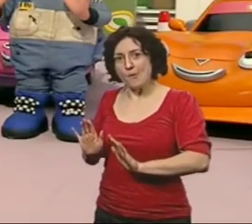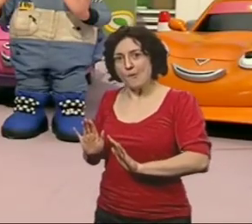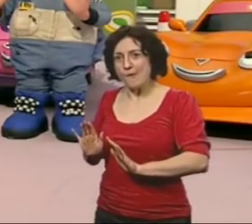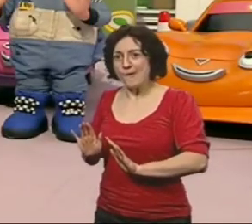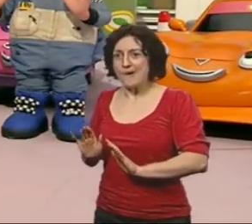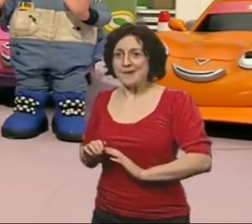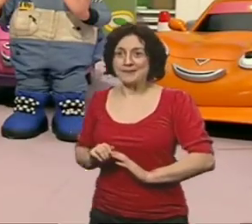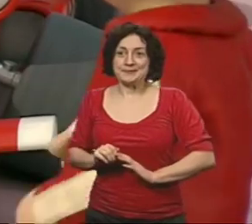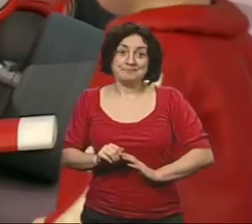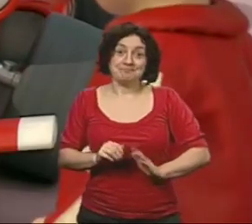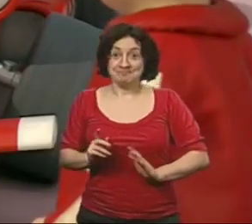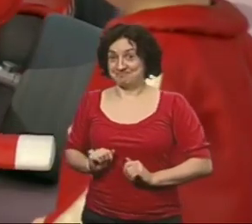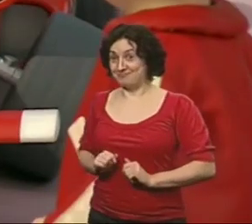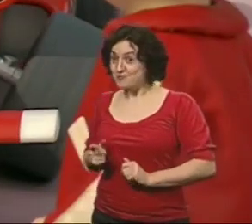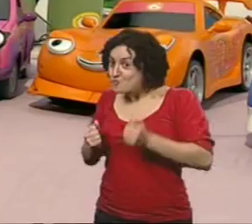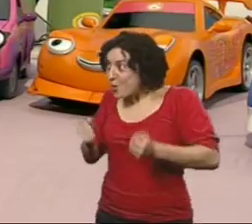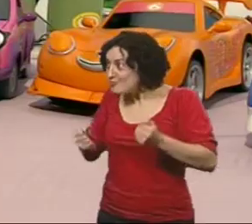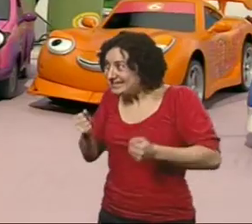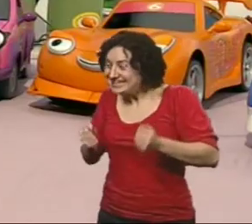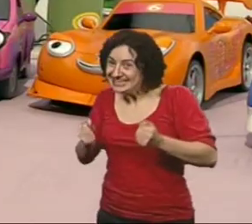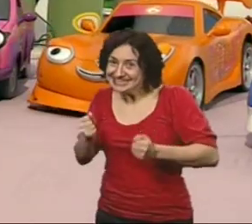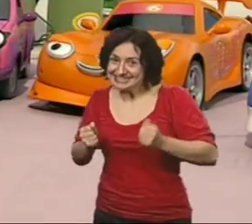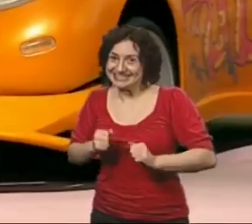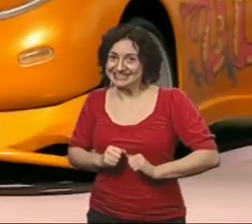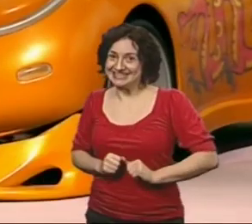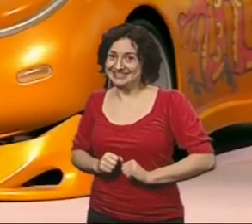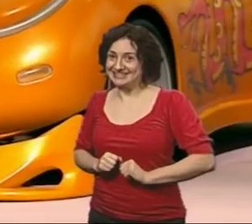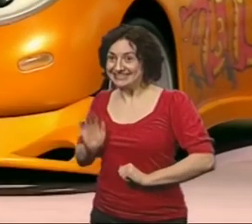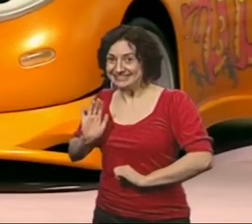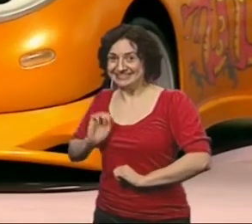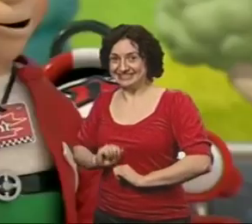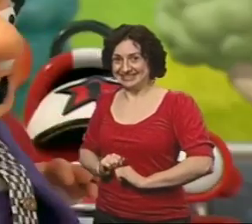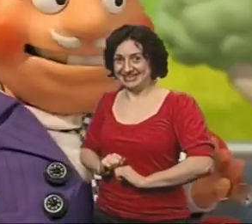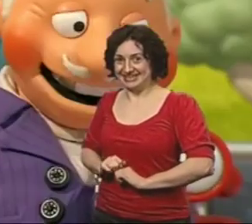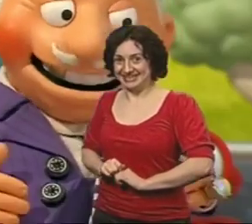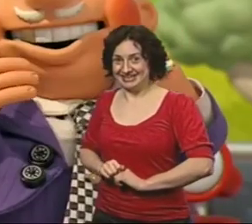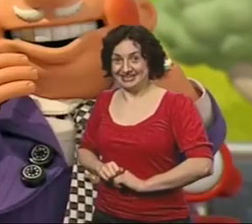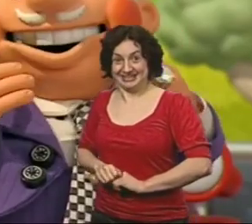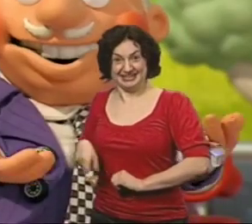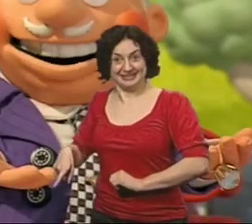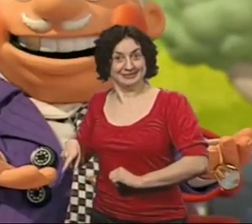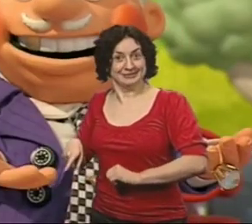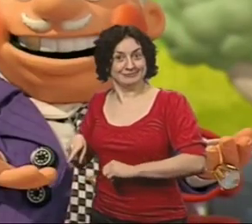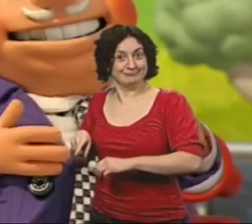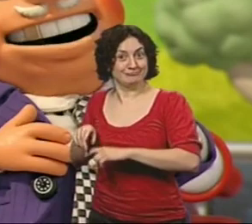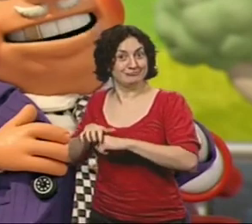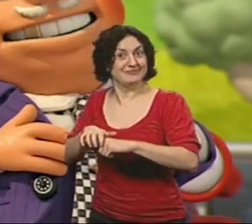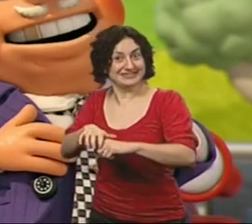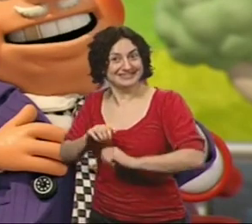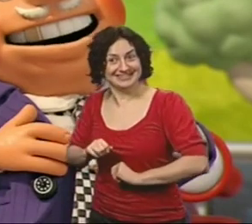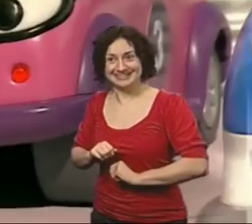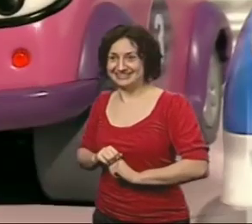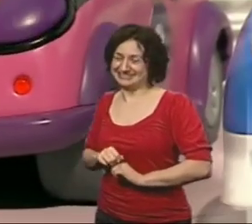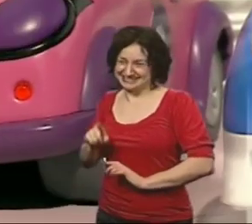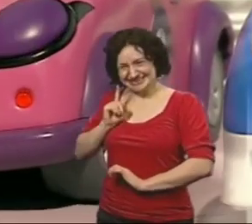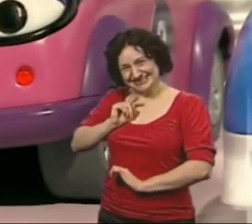Steady. This is Rory. Hello. This is Drifter. And my little cutesy, Cece.